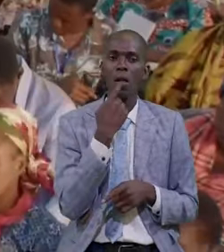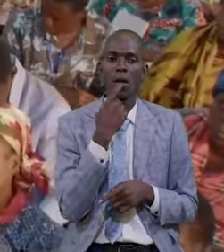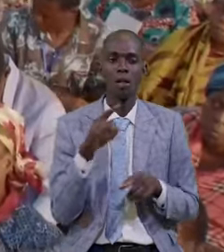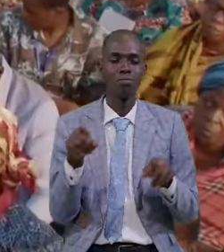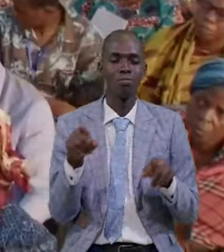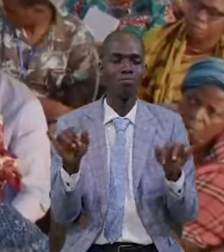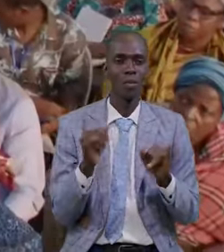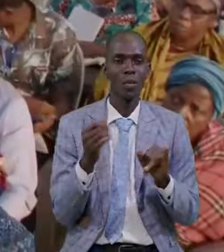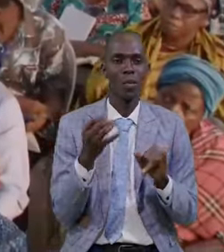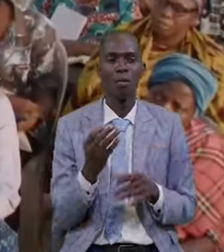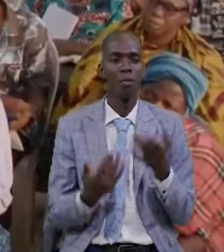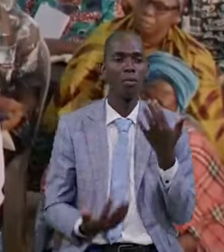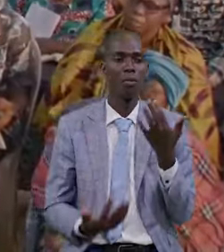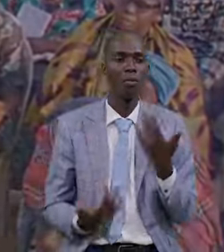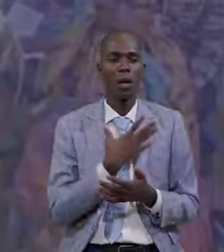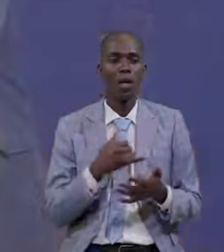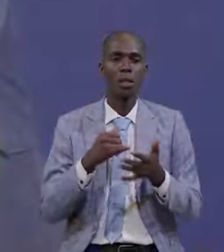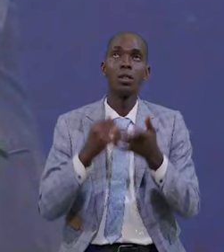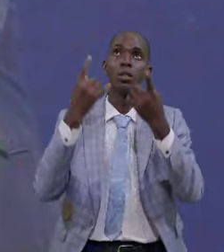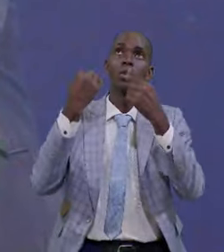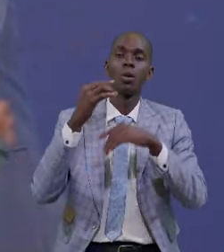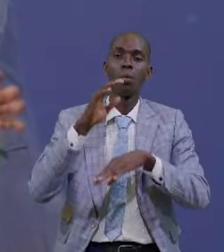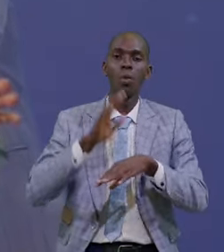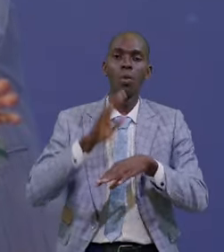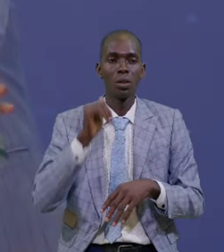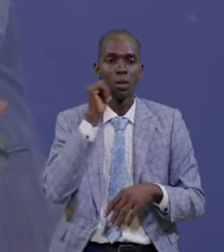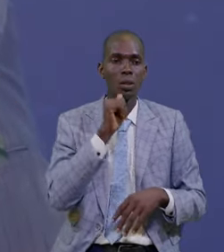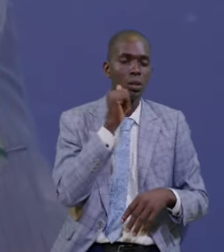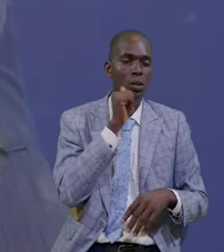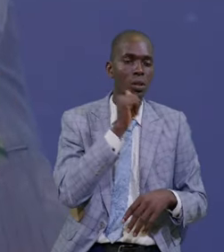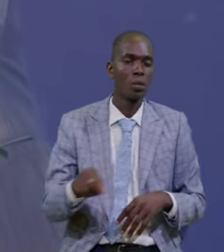fire, and it sat on each of them.